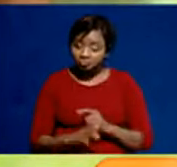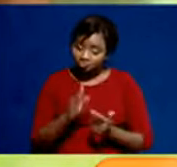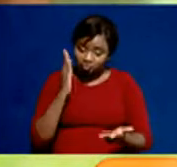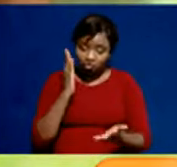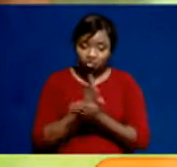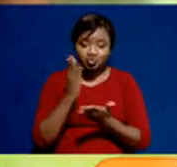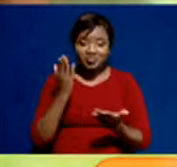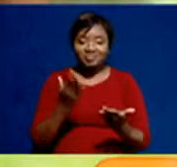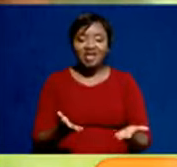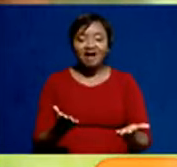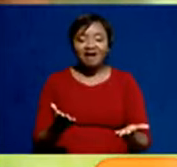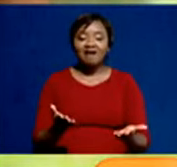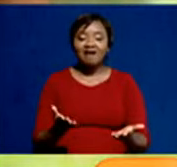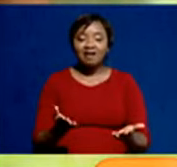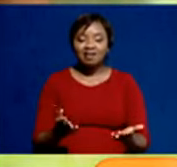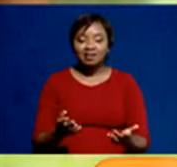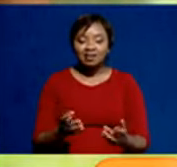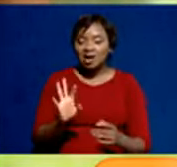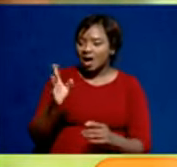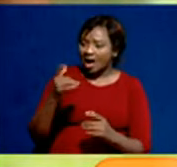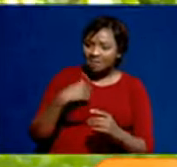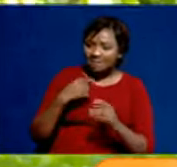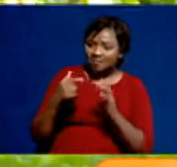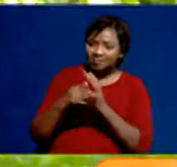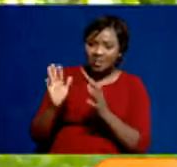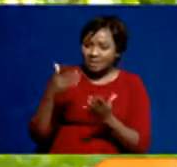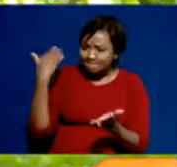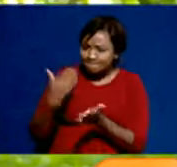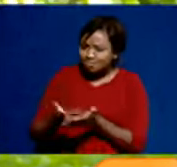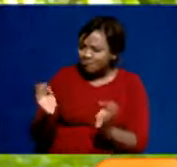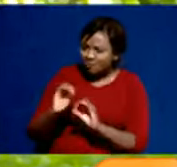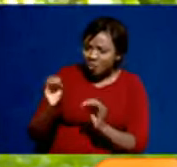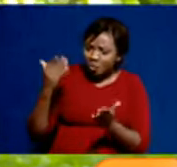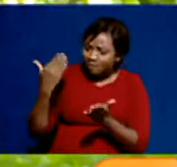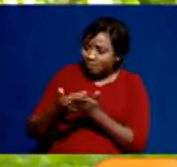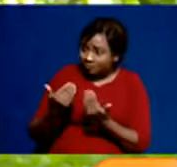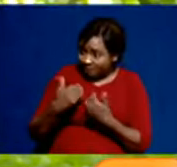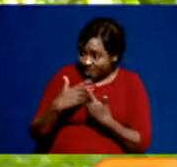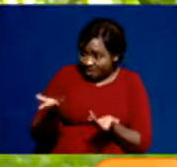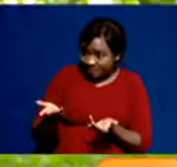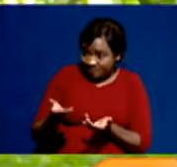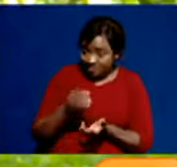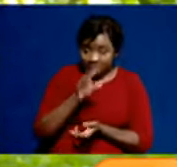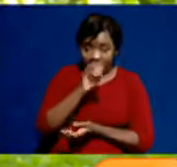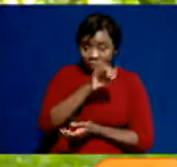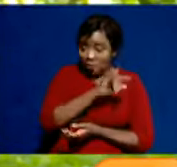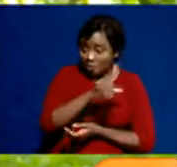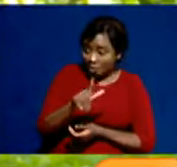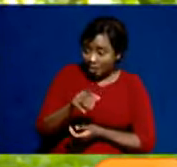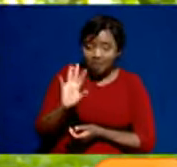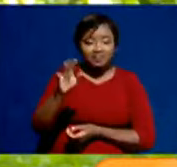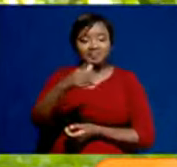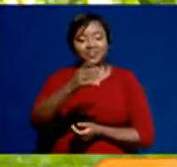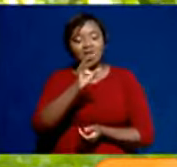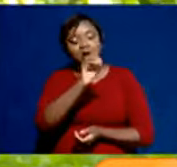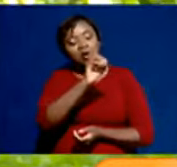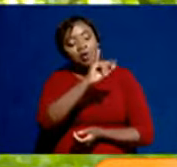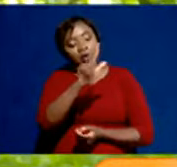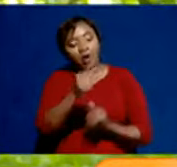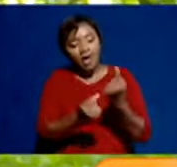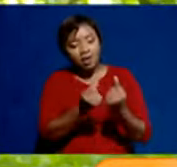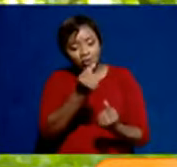What I'm saying is they're not necessarily proven, including what you say about the edible oils. The it's edible oils of, is... of